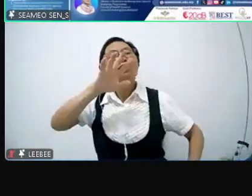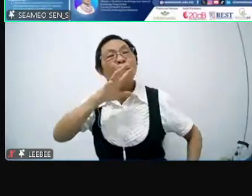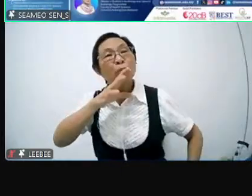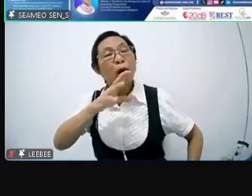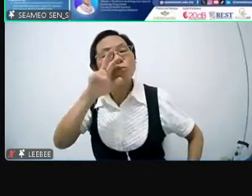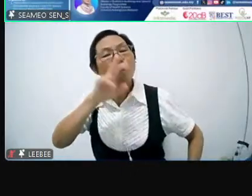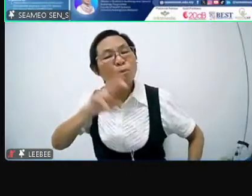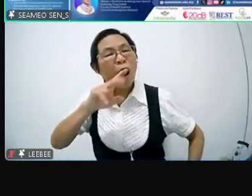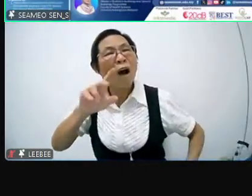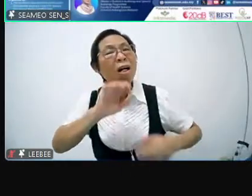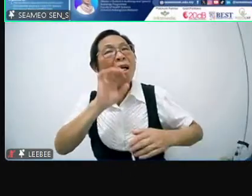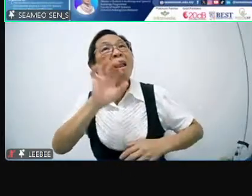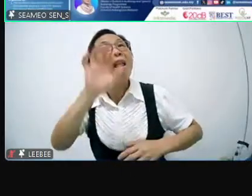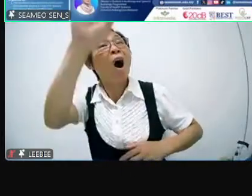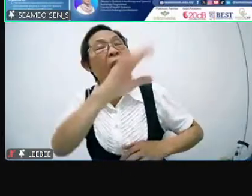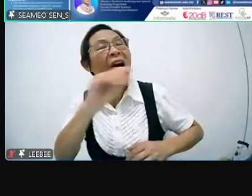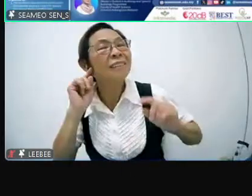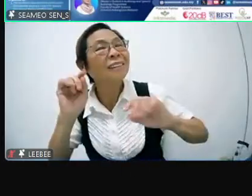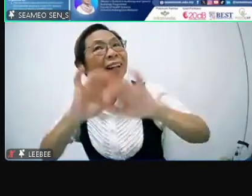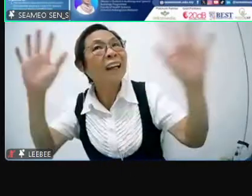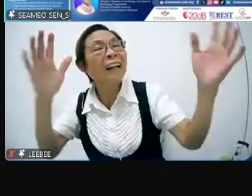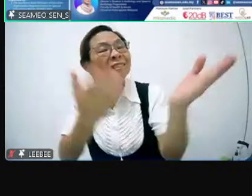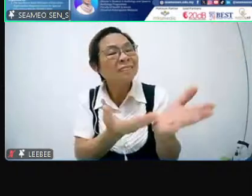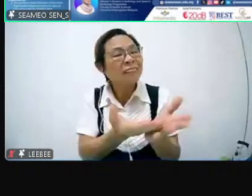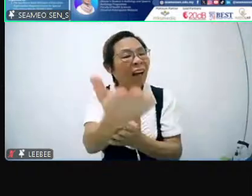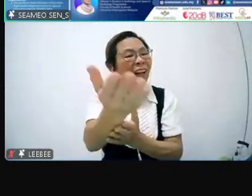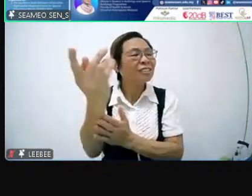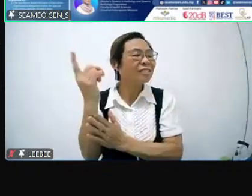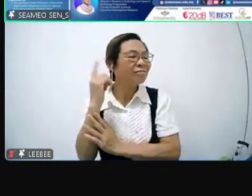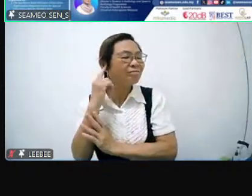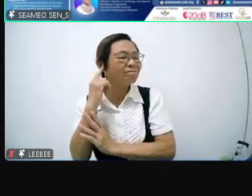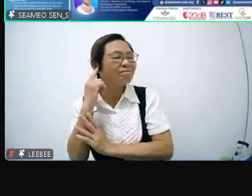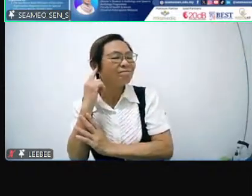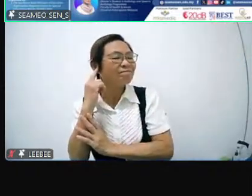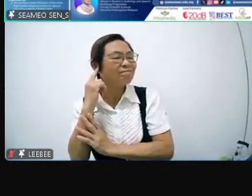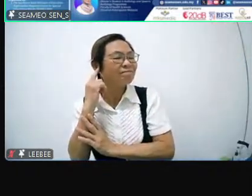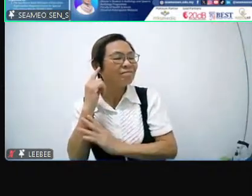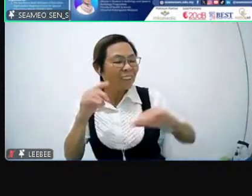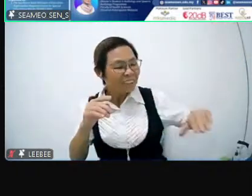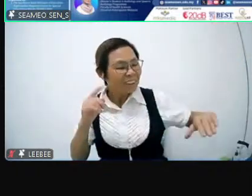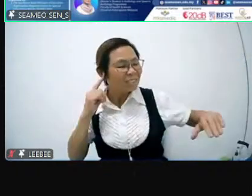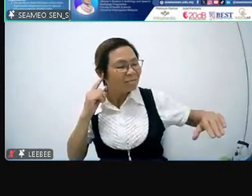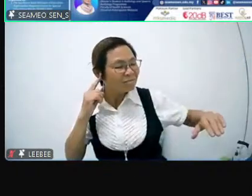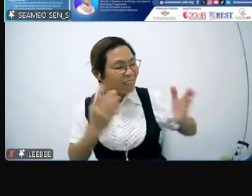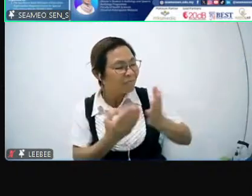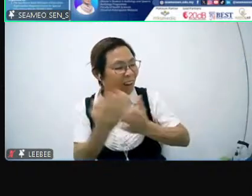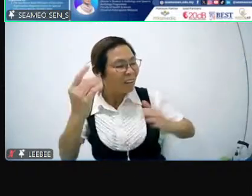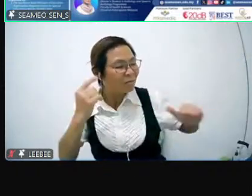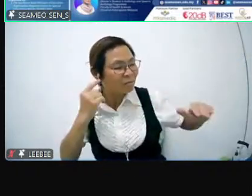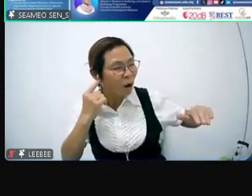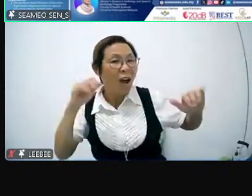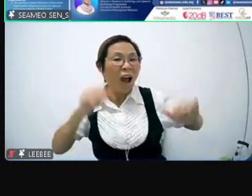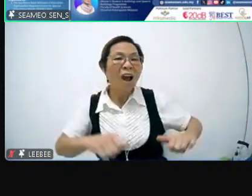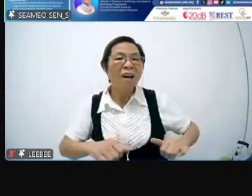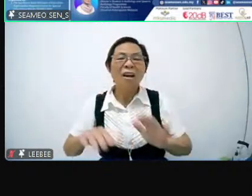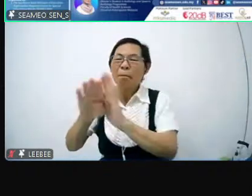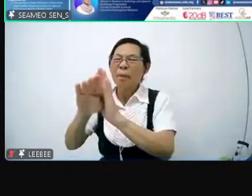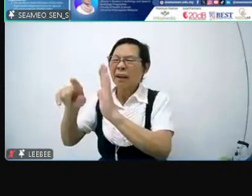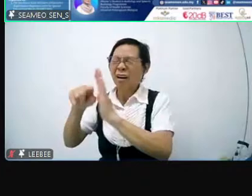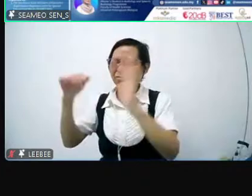loud and clear and direct to the child's ear. So it can reduce the background